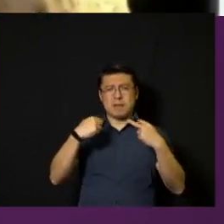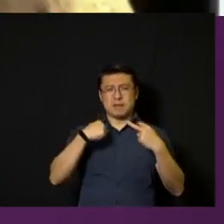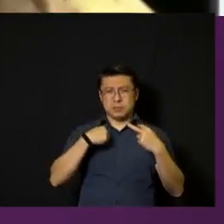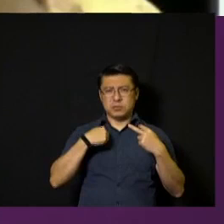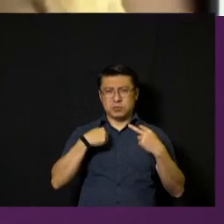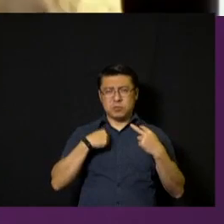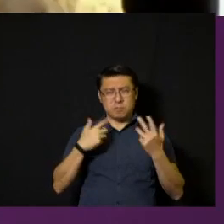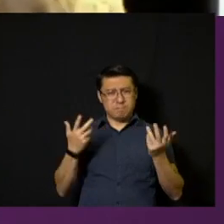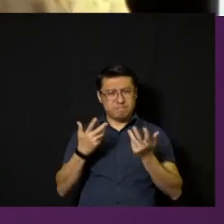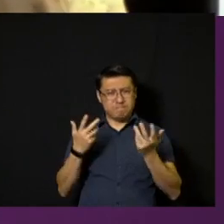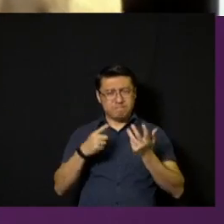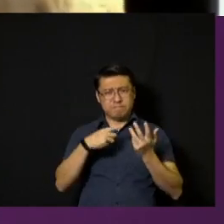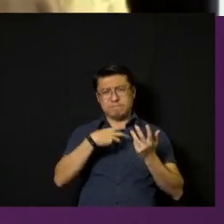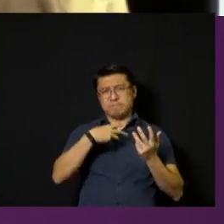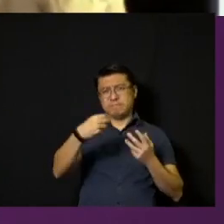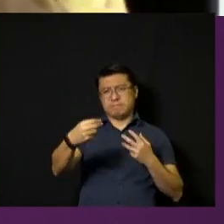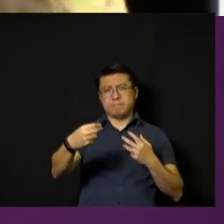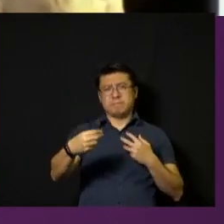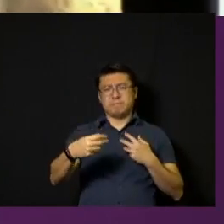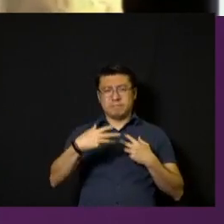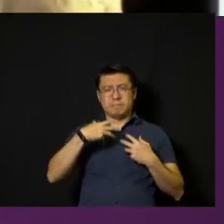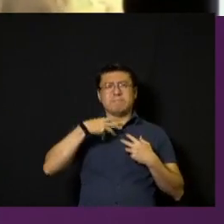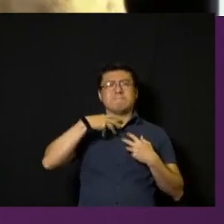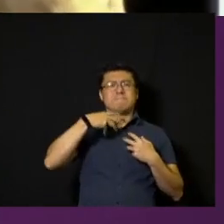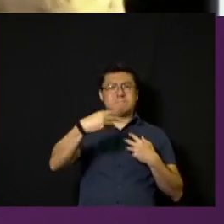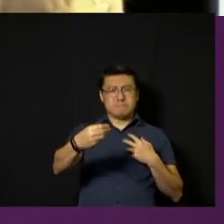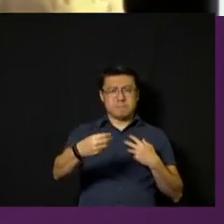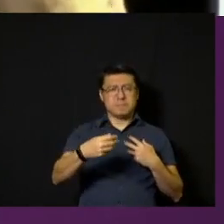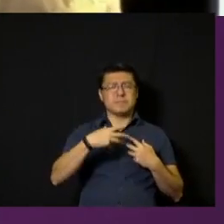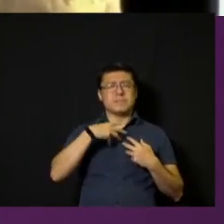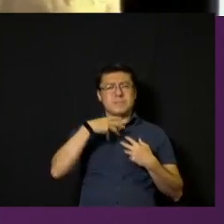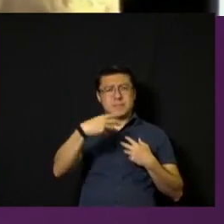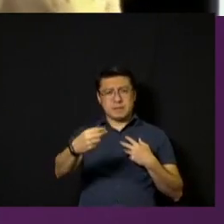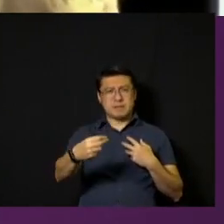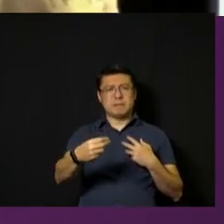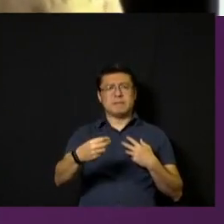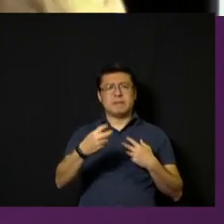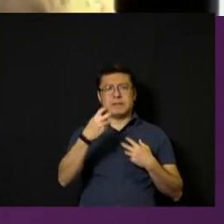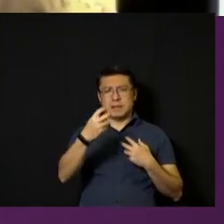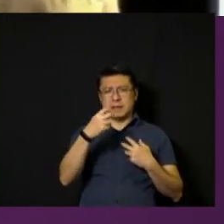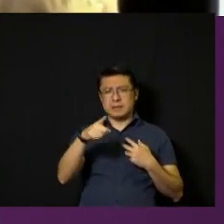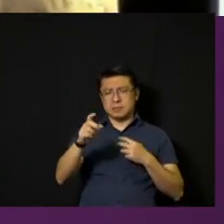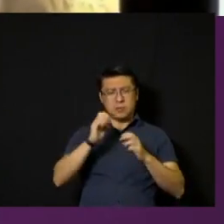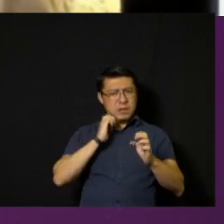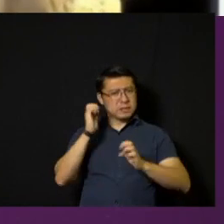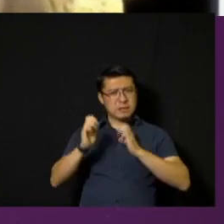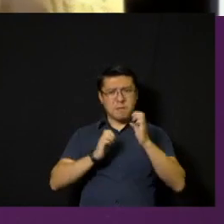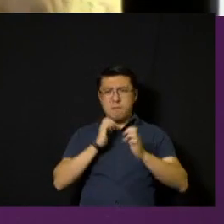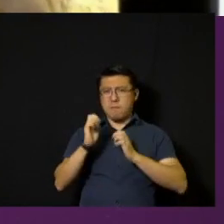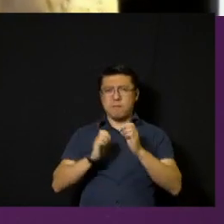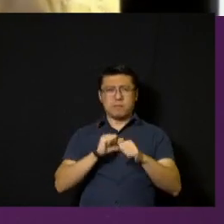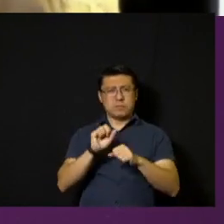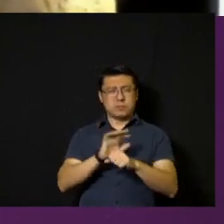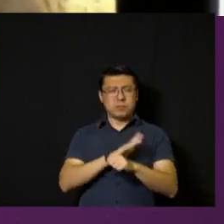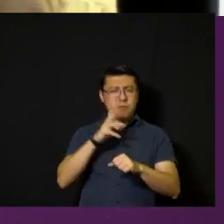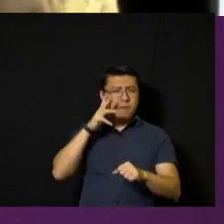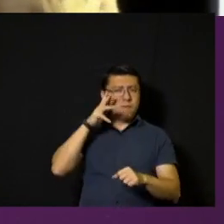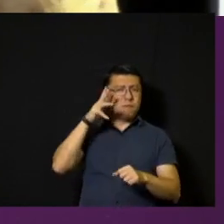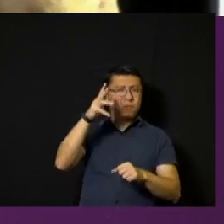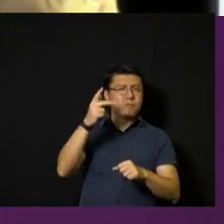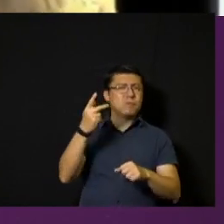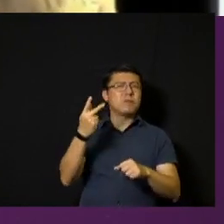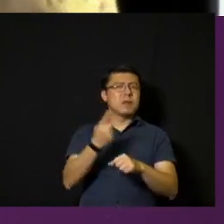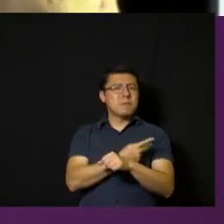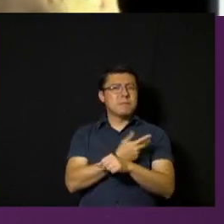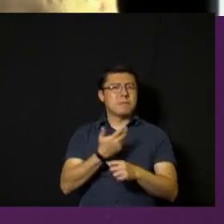see in myself, get inspired by this panel, those who have talked today, and what will come to you. Get excited because what will happen to you,